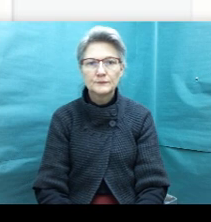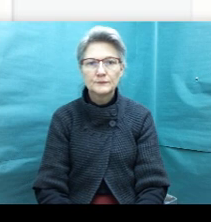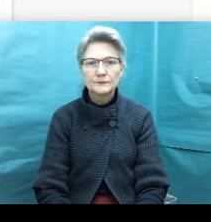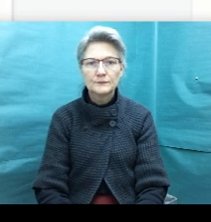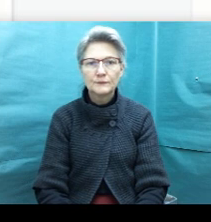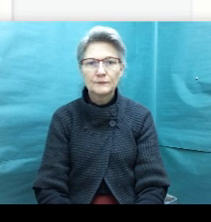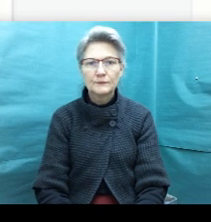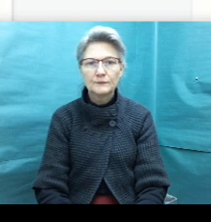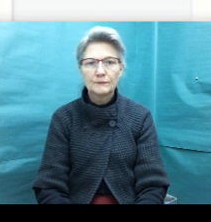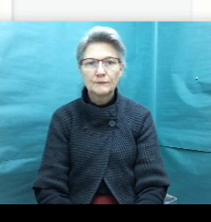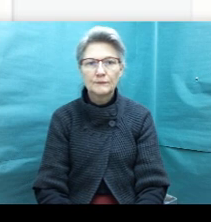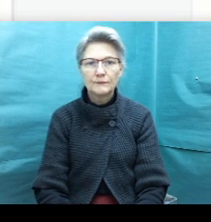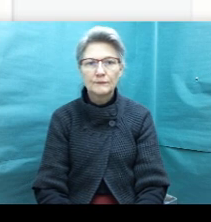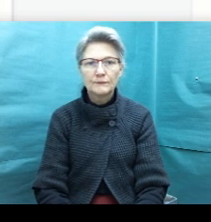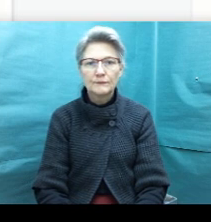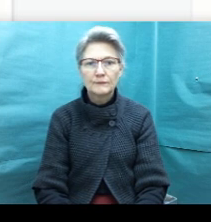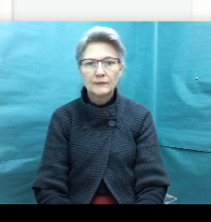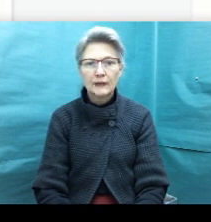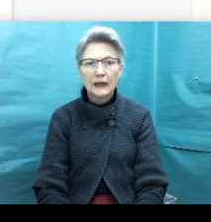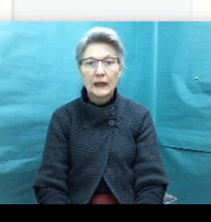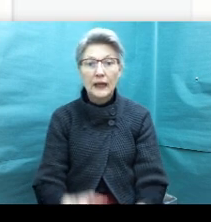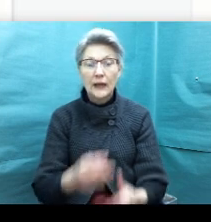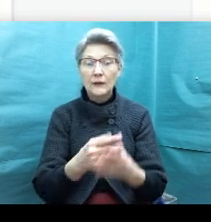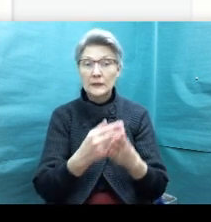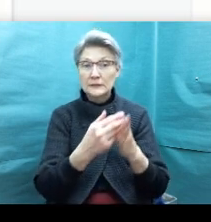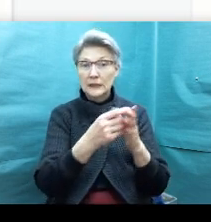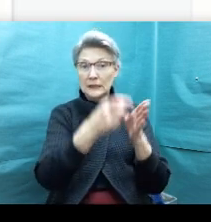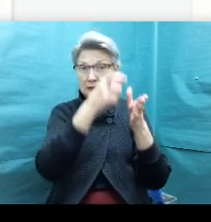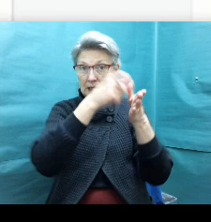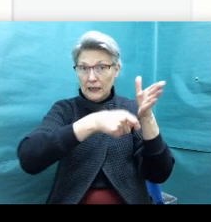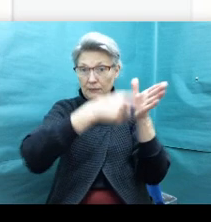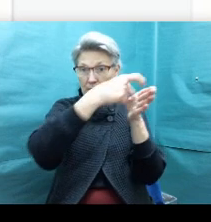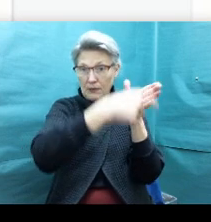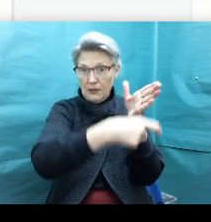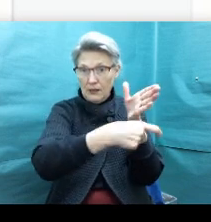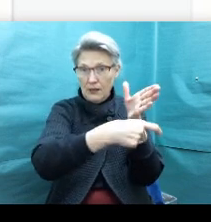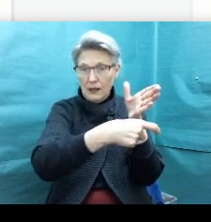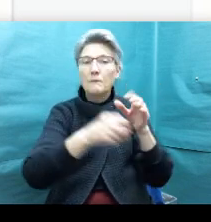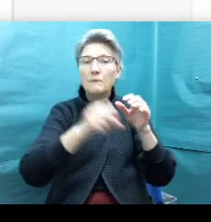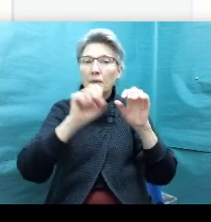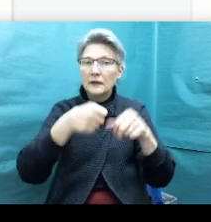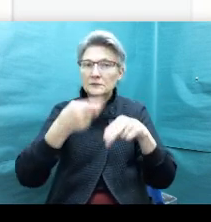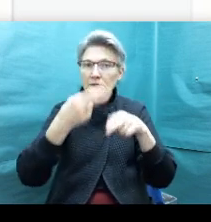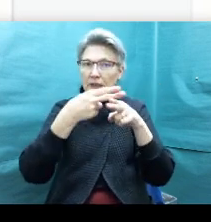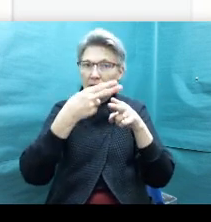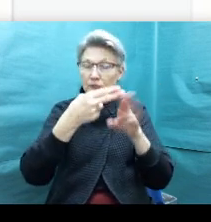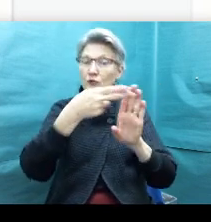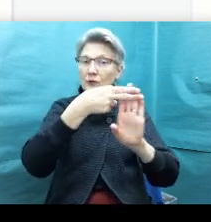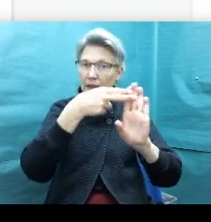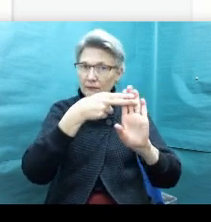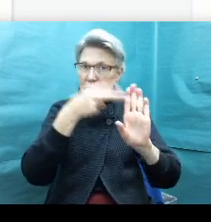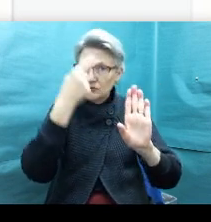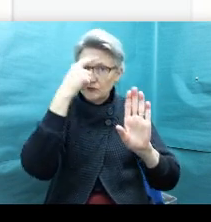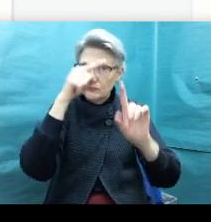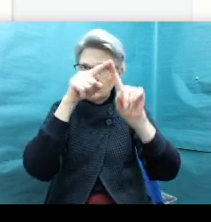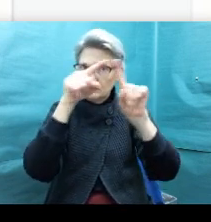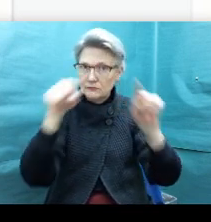Here is a table of the possible names for this triangle. So you'll see the different ways that I can name it.